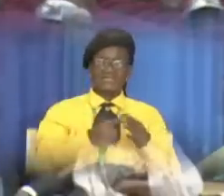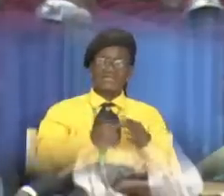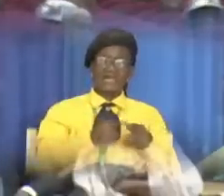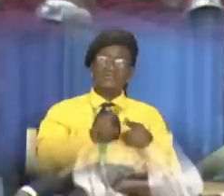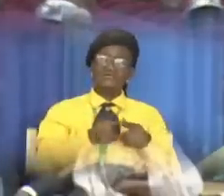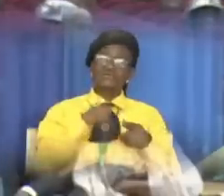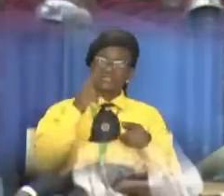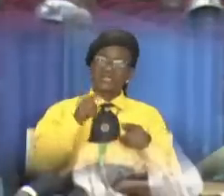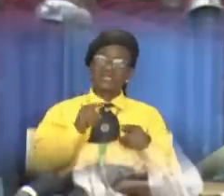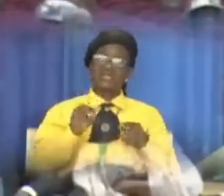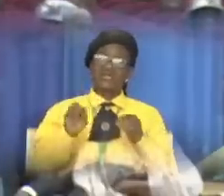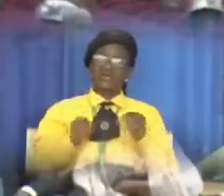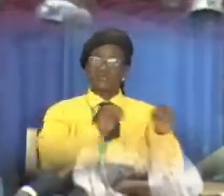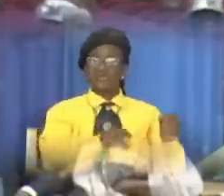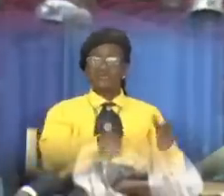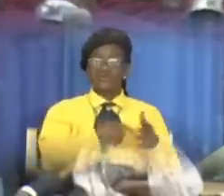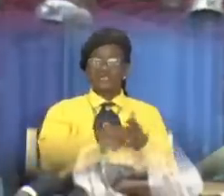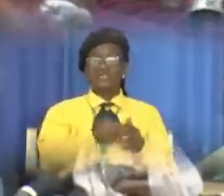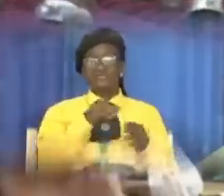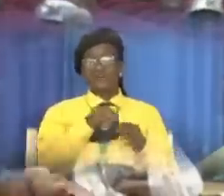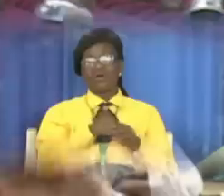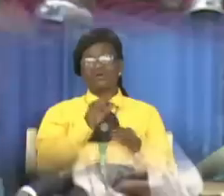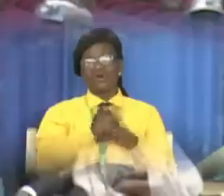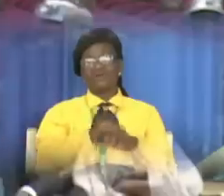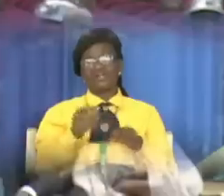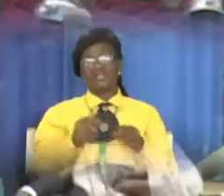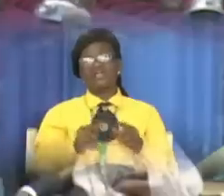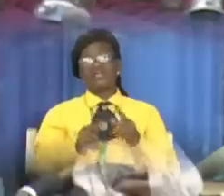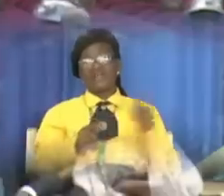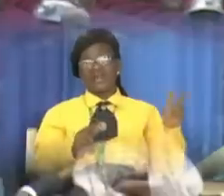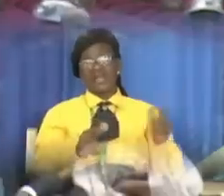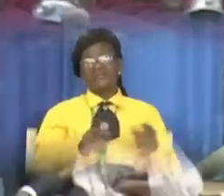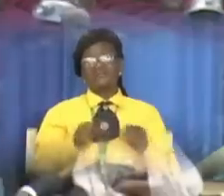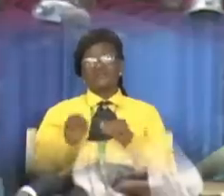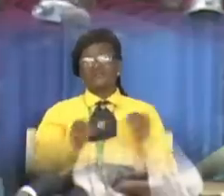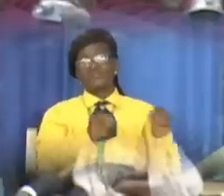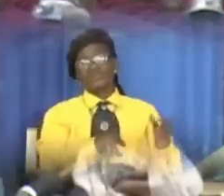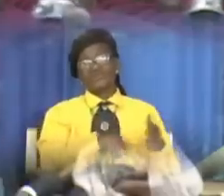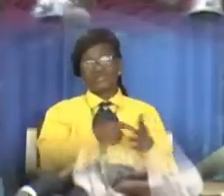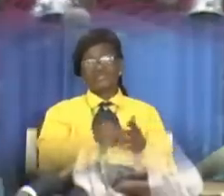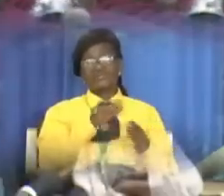left, put this one on the right, put this one on the left, put this one on the right.